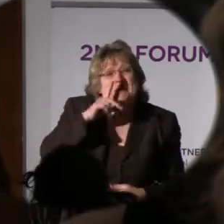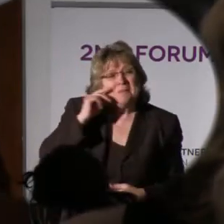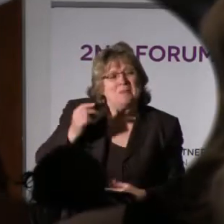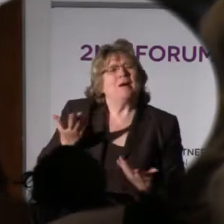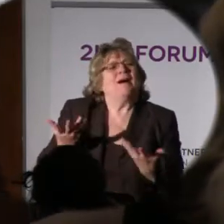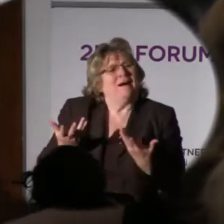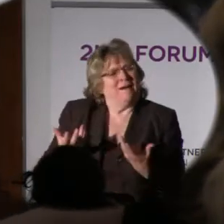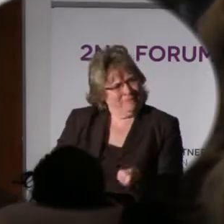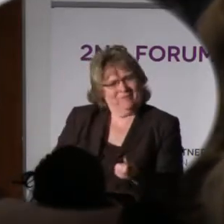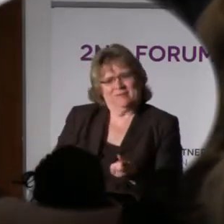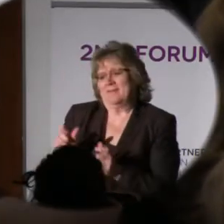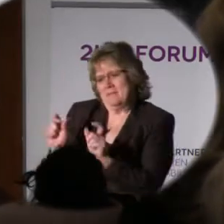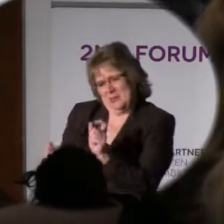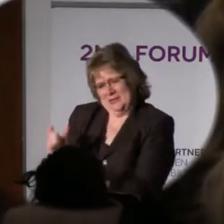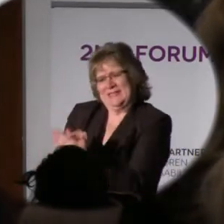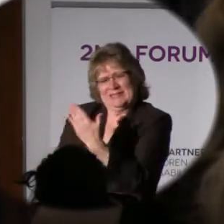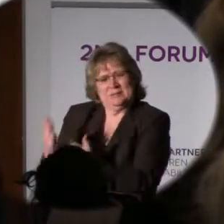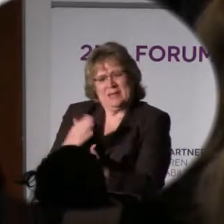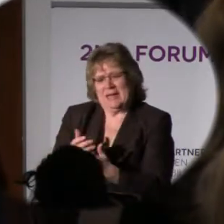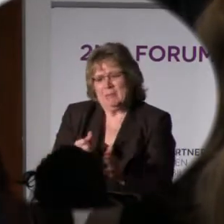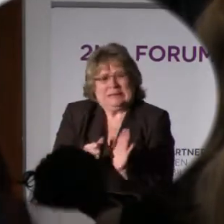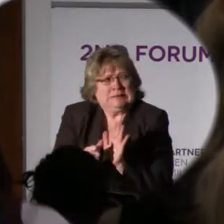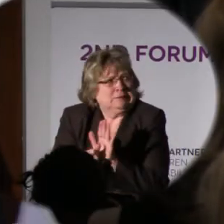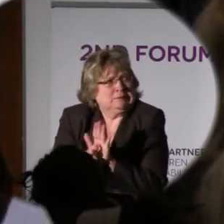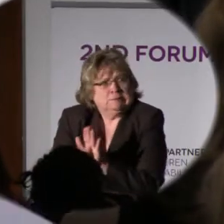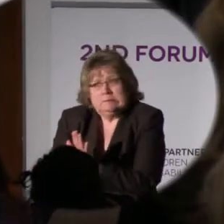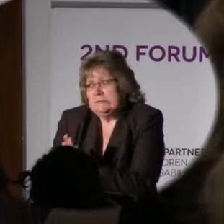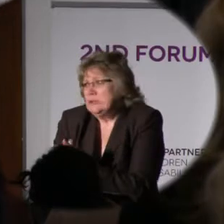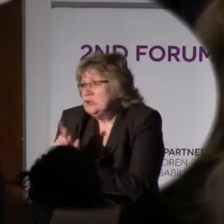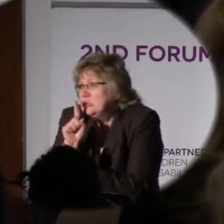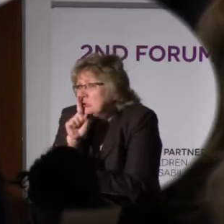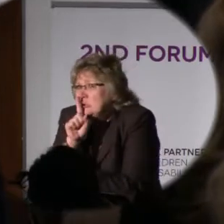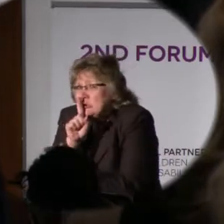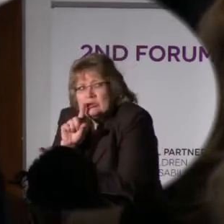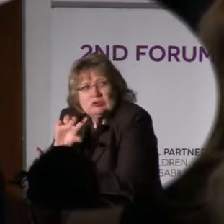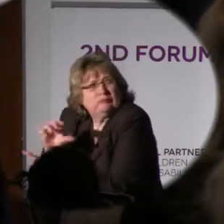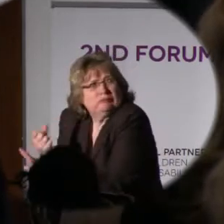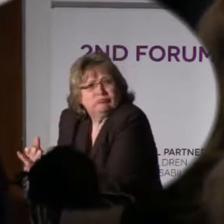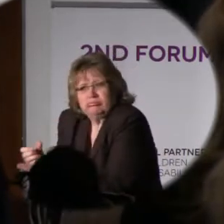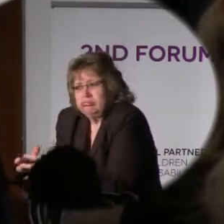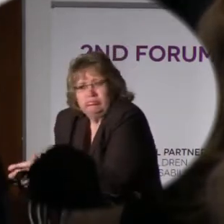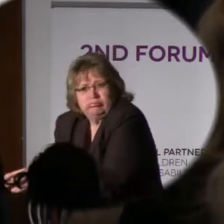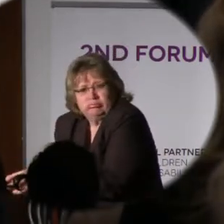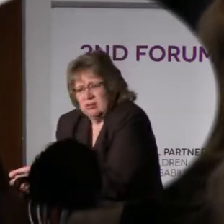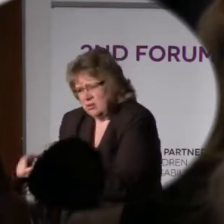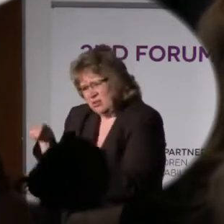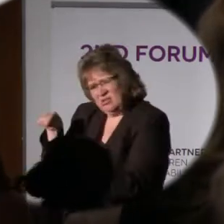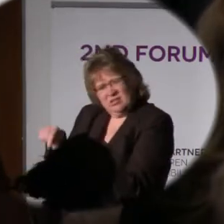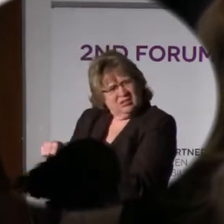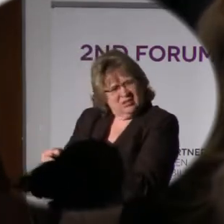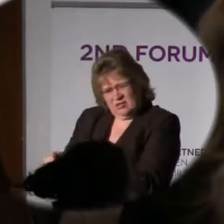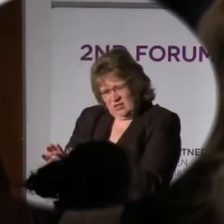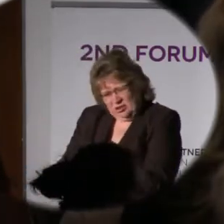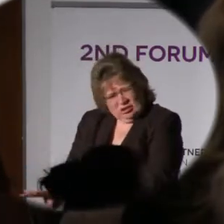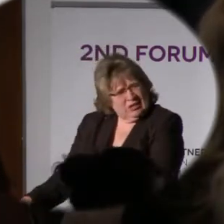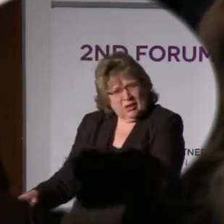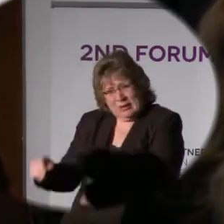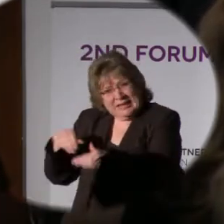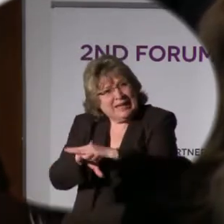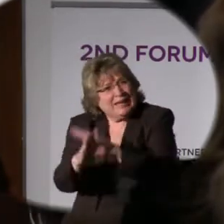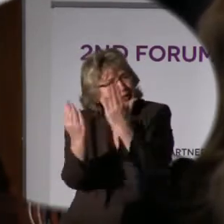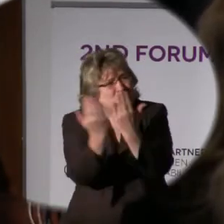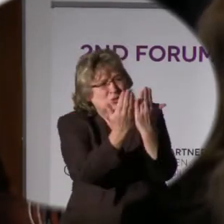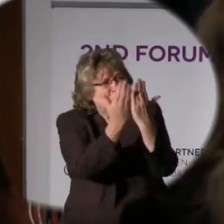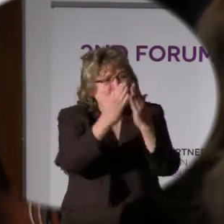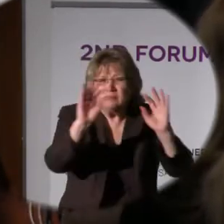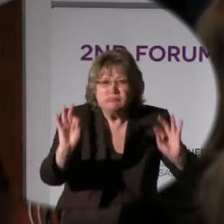send them to school. They just keep them in their house and lock them up. The parents can even be out for the whole